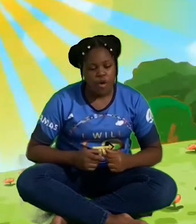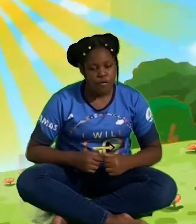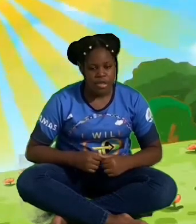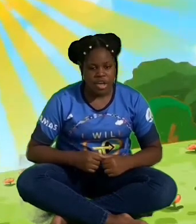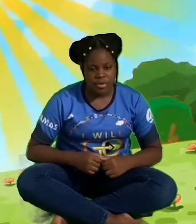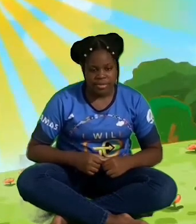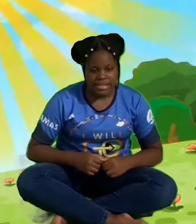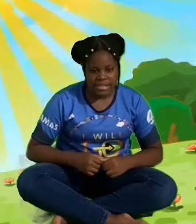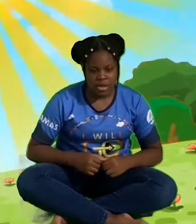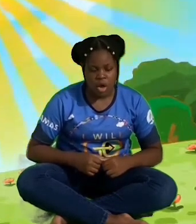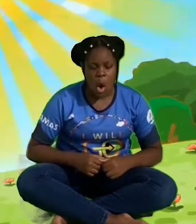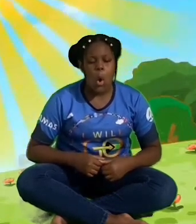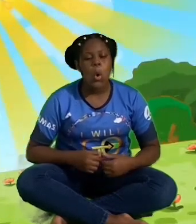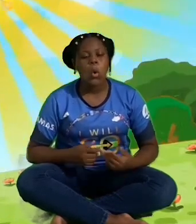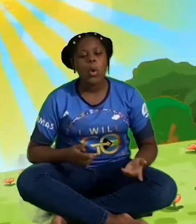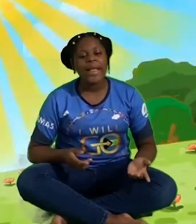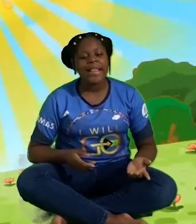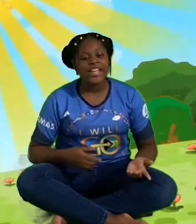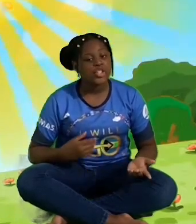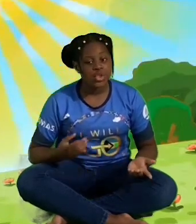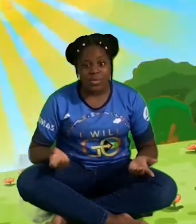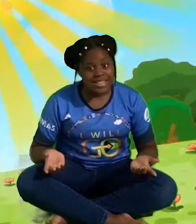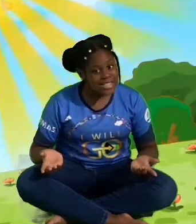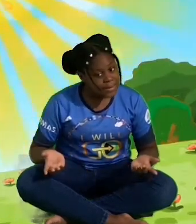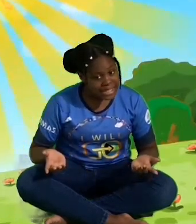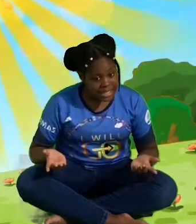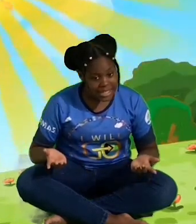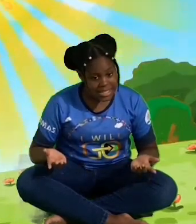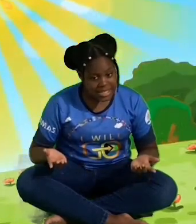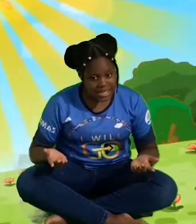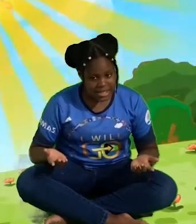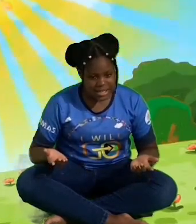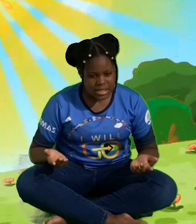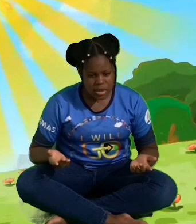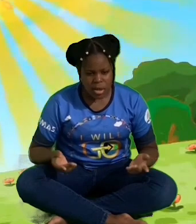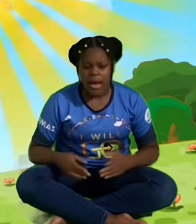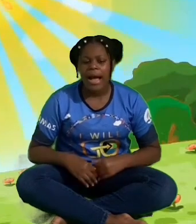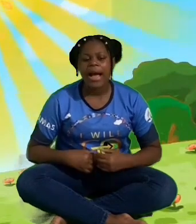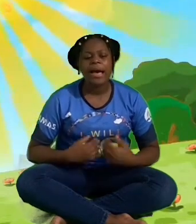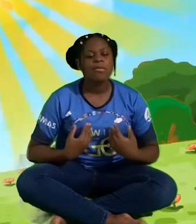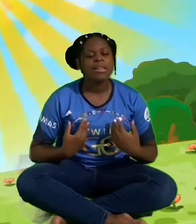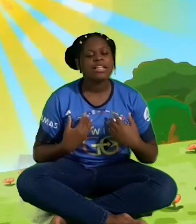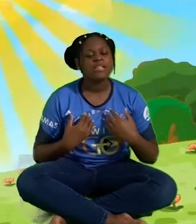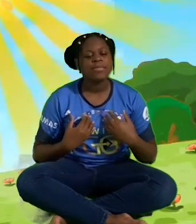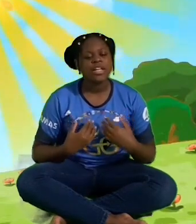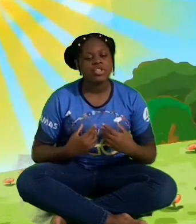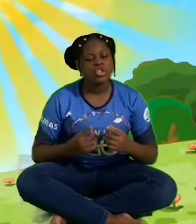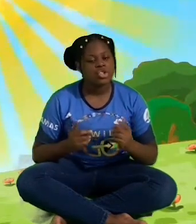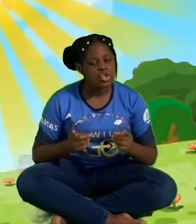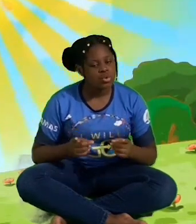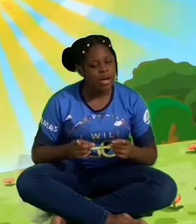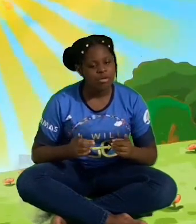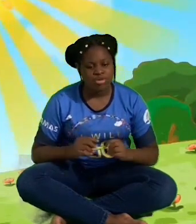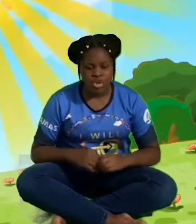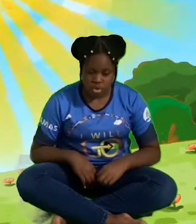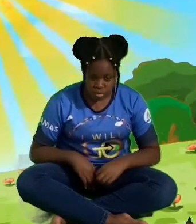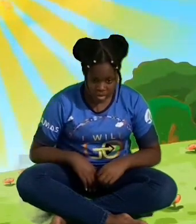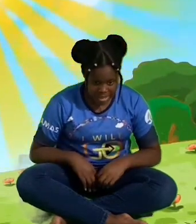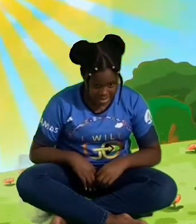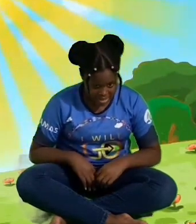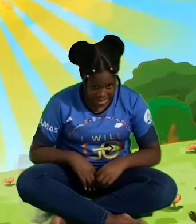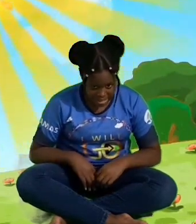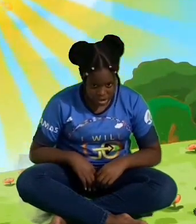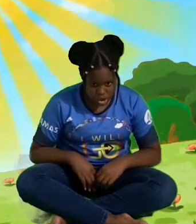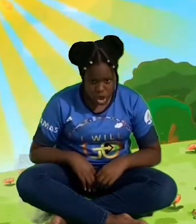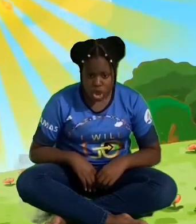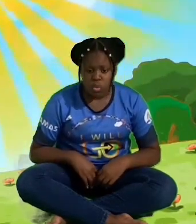spices for the anointing, oil and sweet-smelling incense. I will explain to you how to use